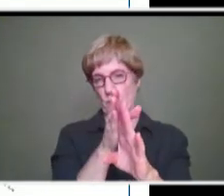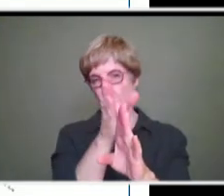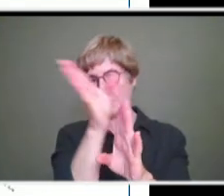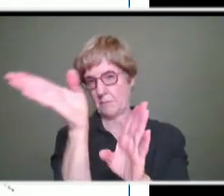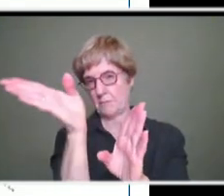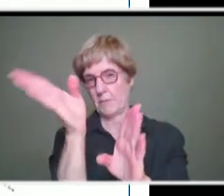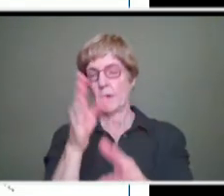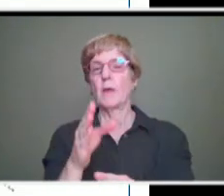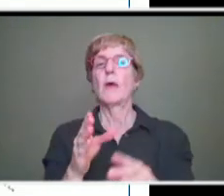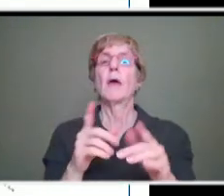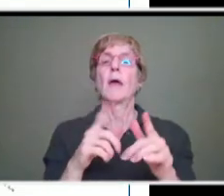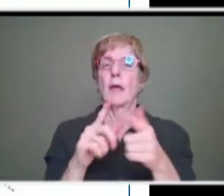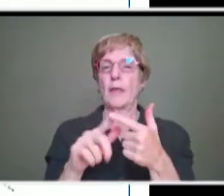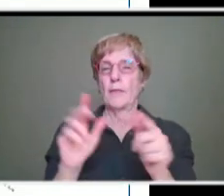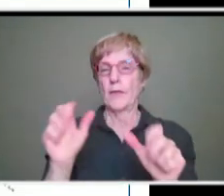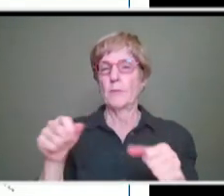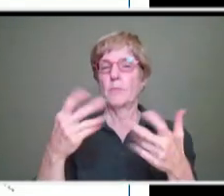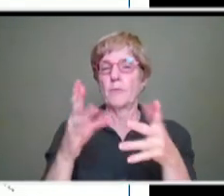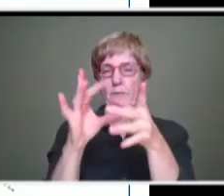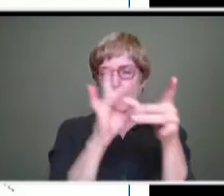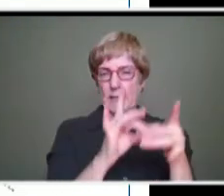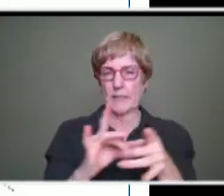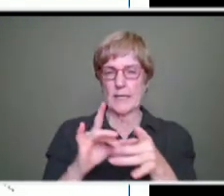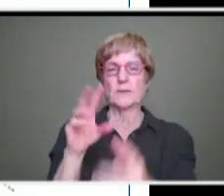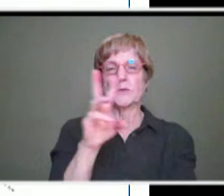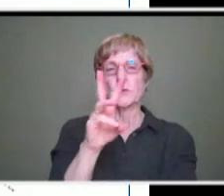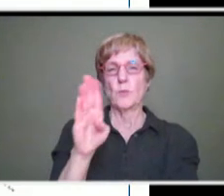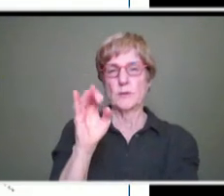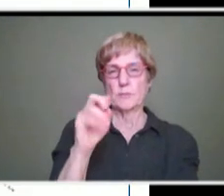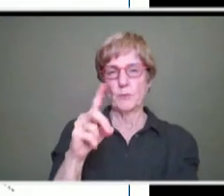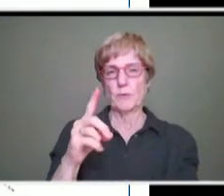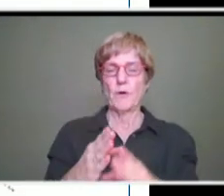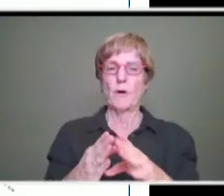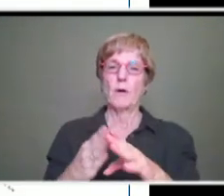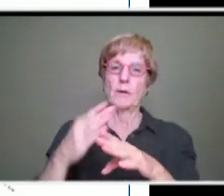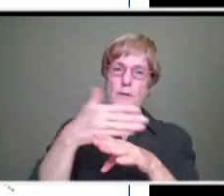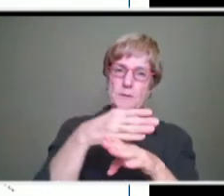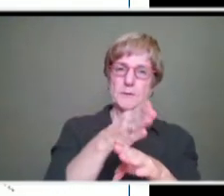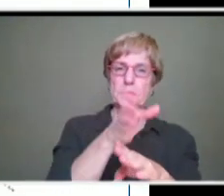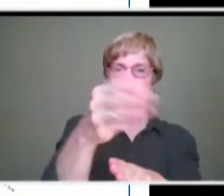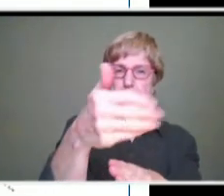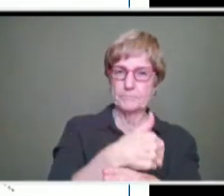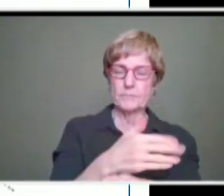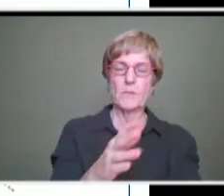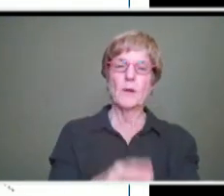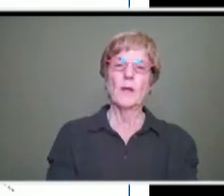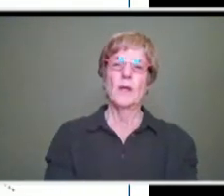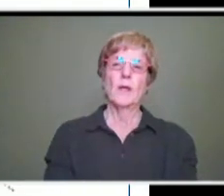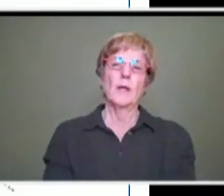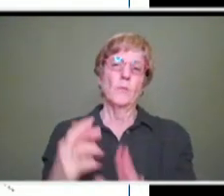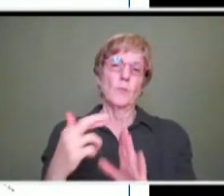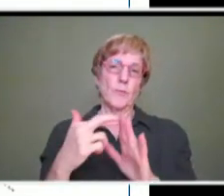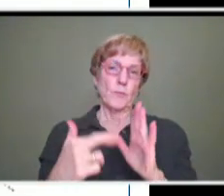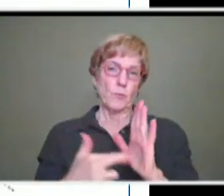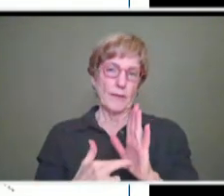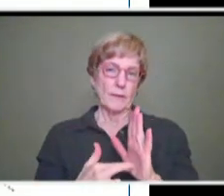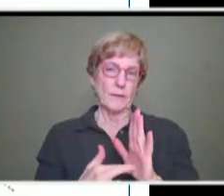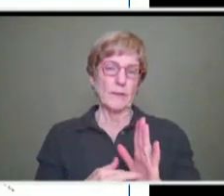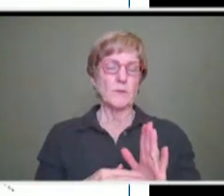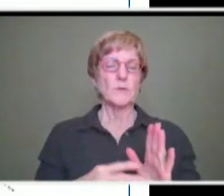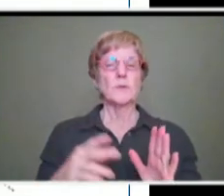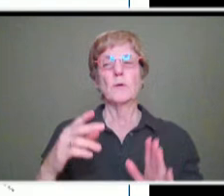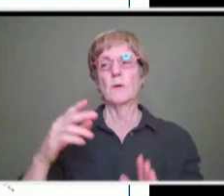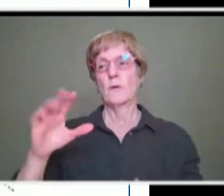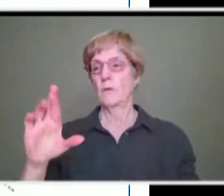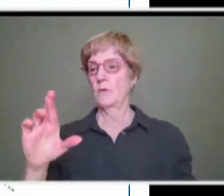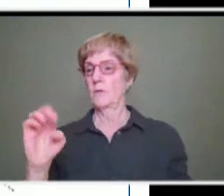extend and provide connectivity to West Boulevard from this site based on the subdivision regulations we do have Frontage on Rebecca so